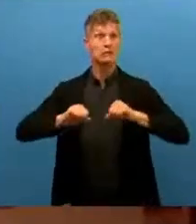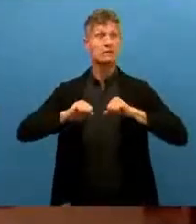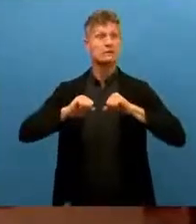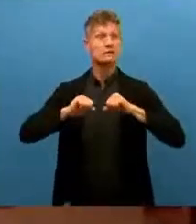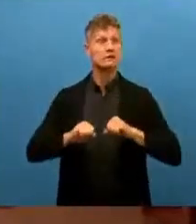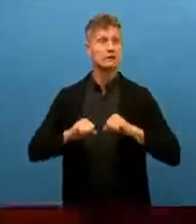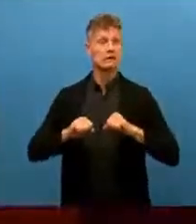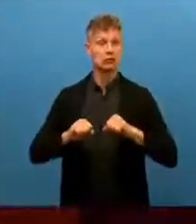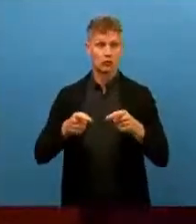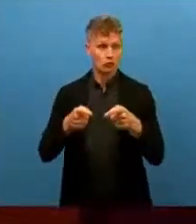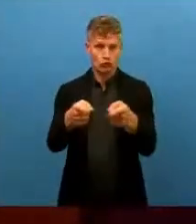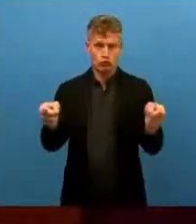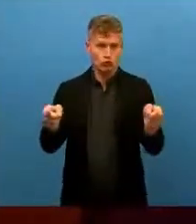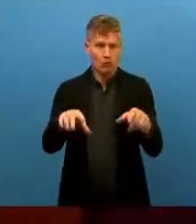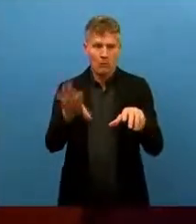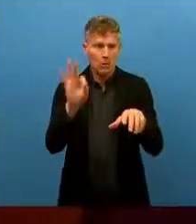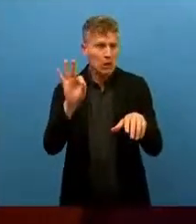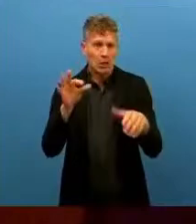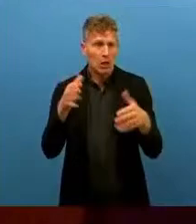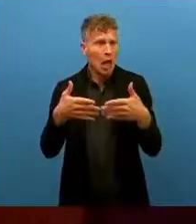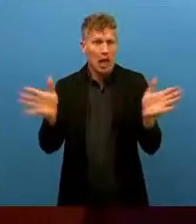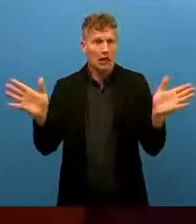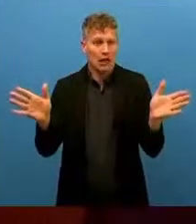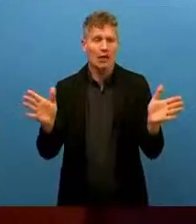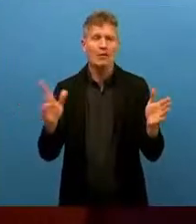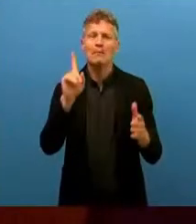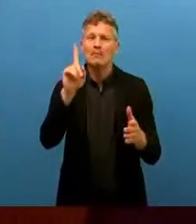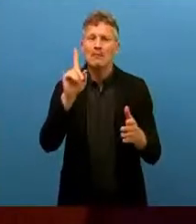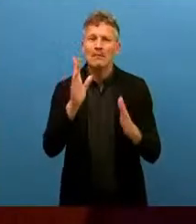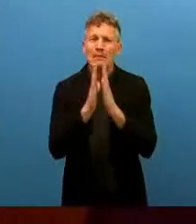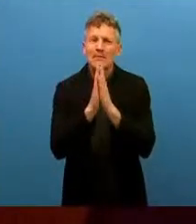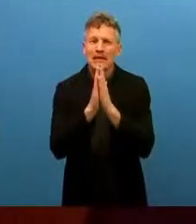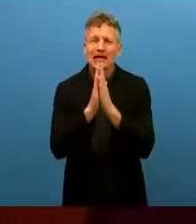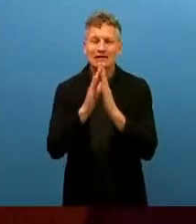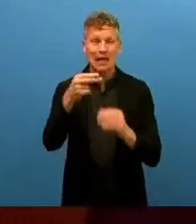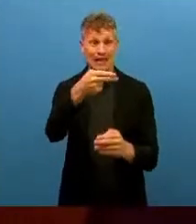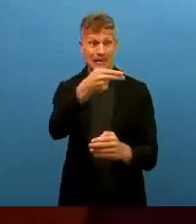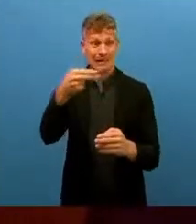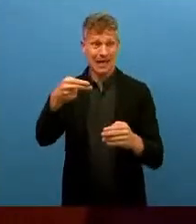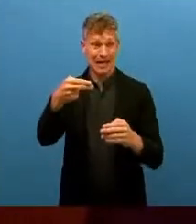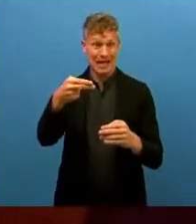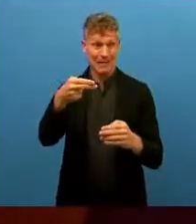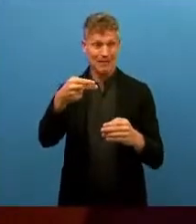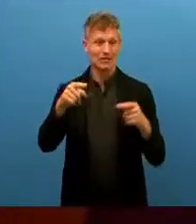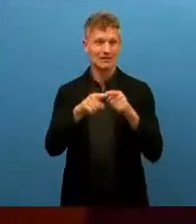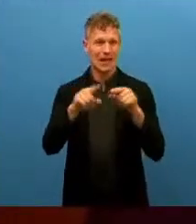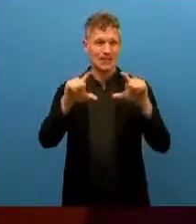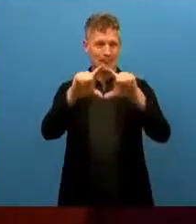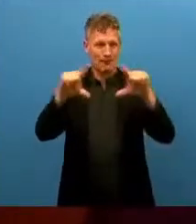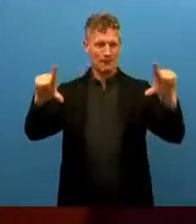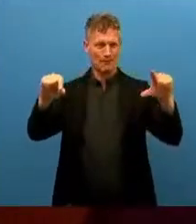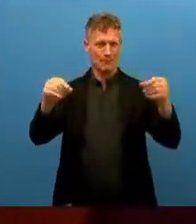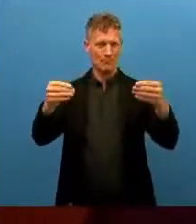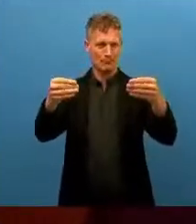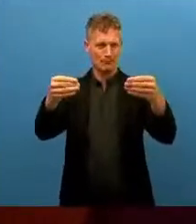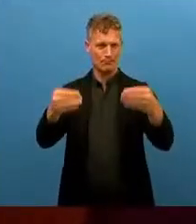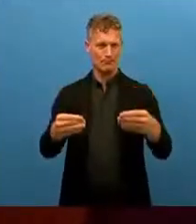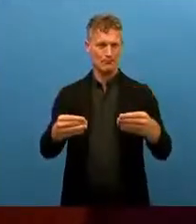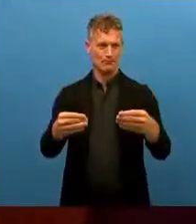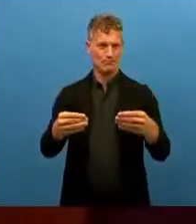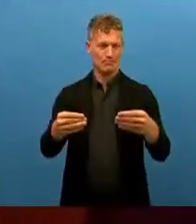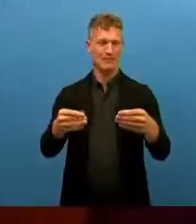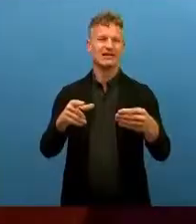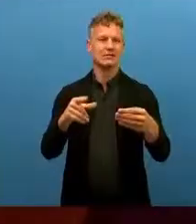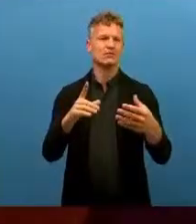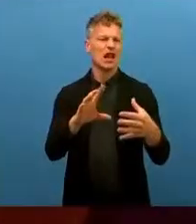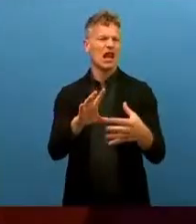Make sure that the nameplates you're using correspond to your status, Indigenous peoples, national human rights